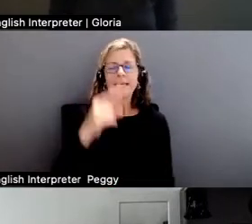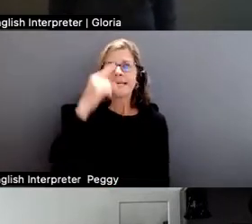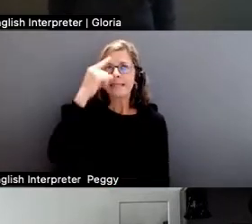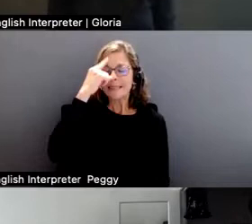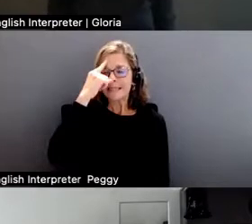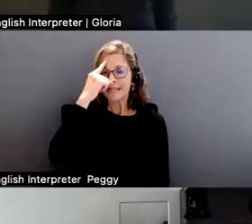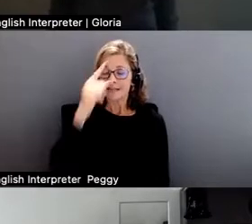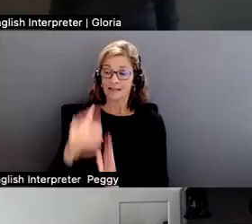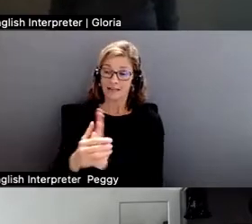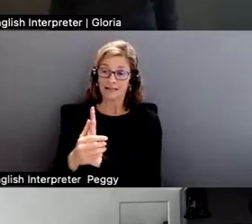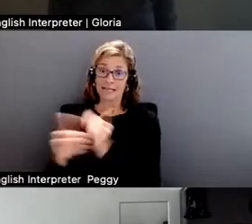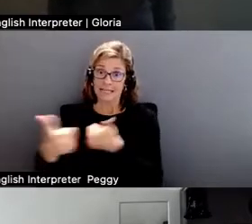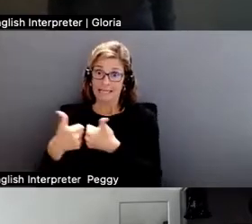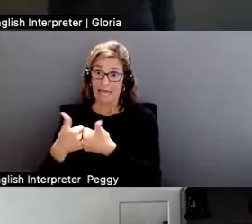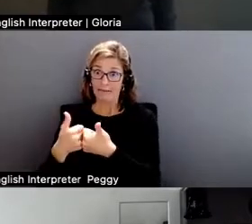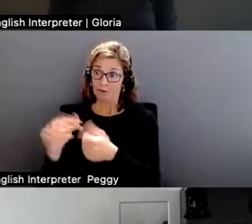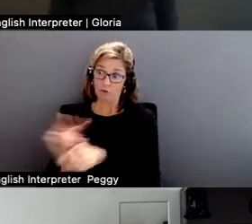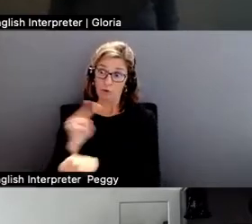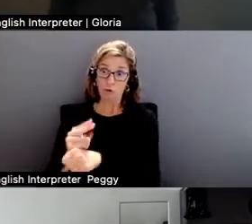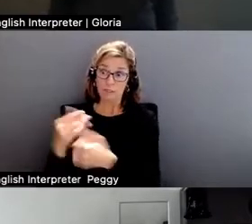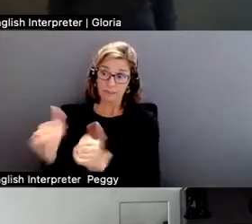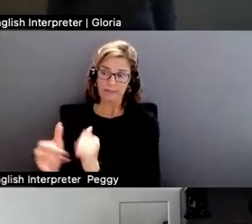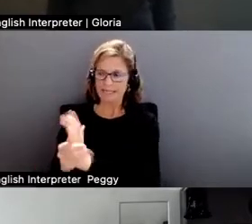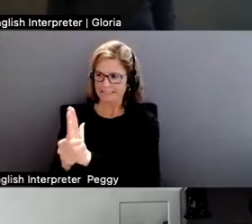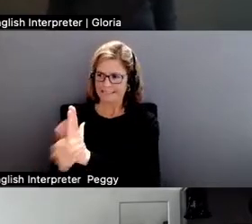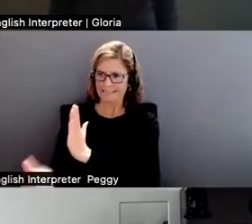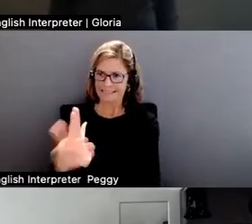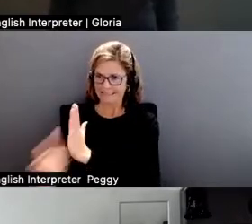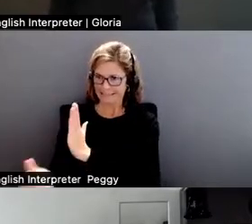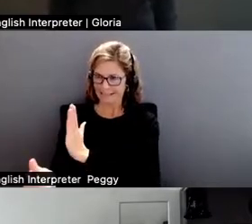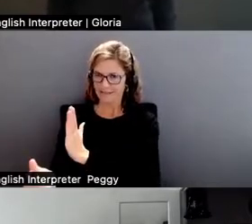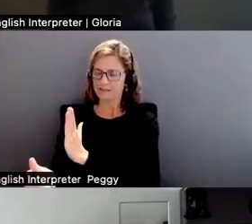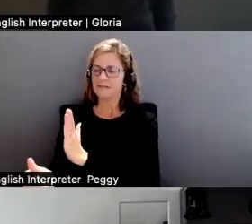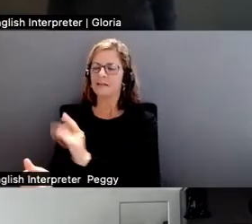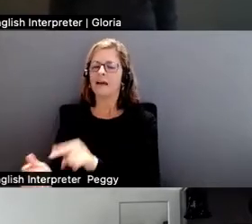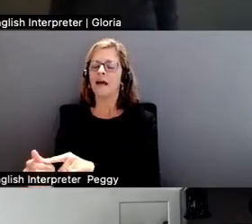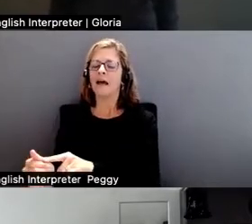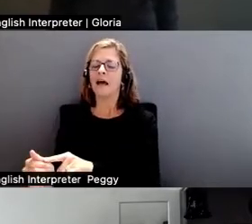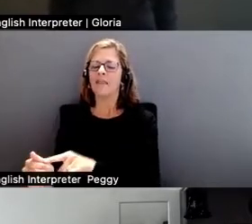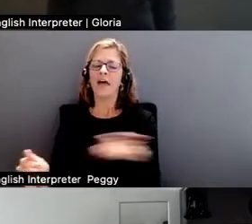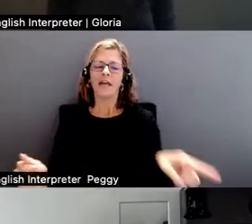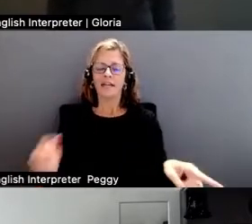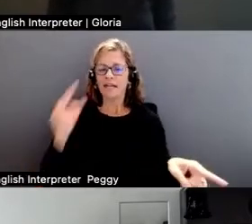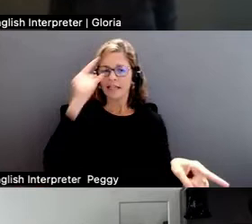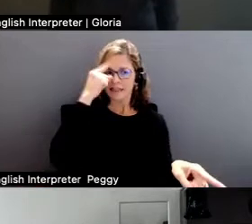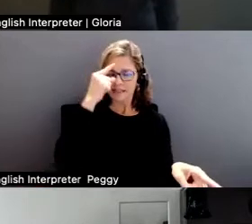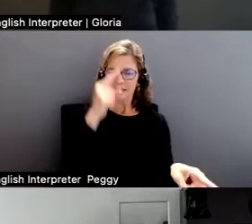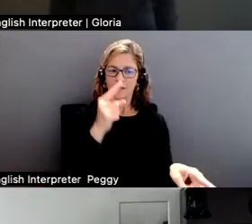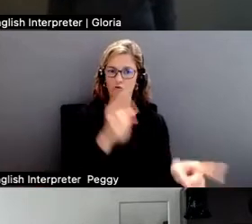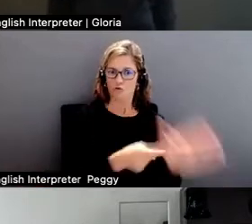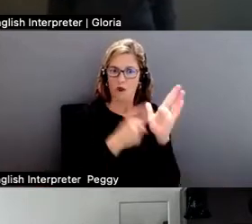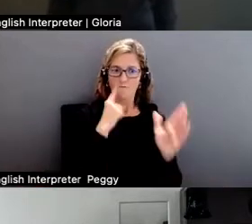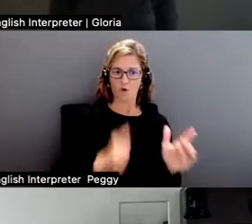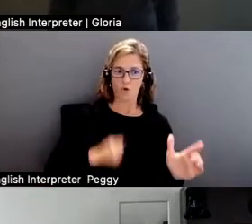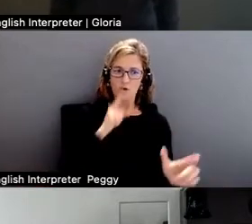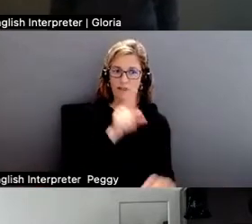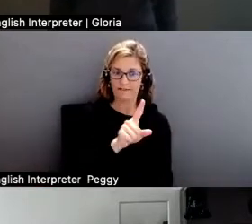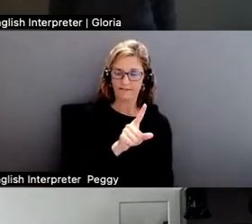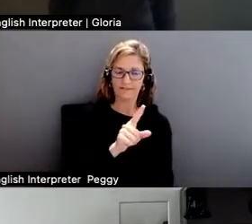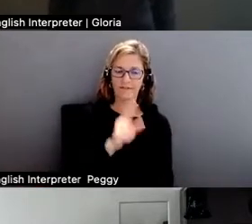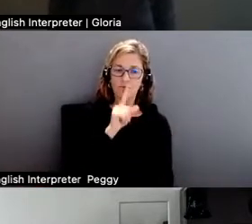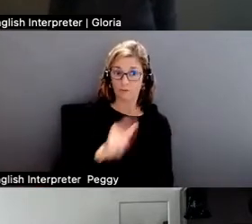in games, and then research which games require those skills for successful gameplay. We did that with our Game Changer